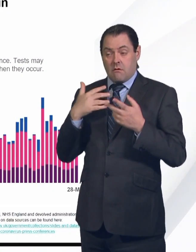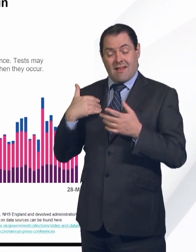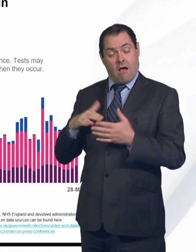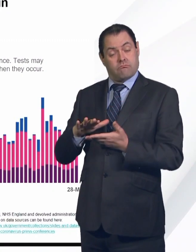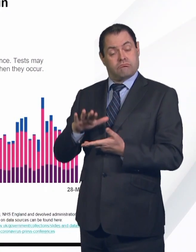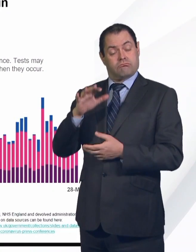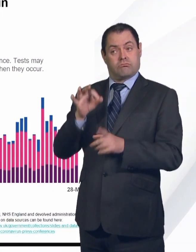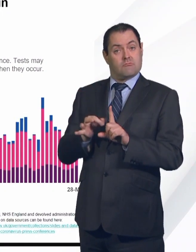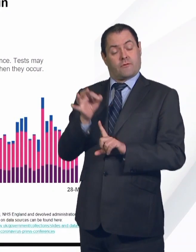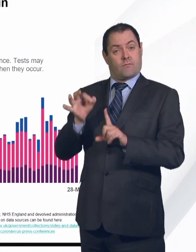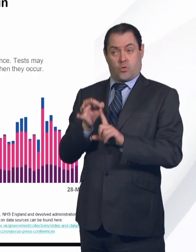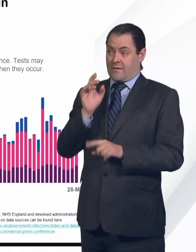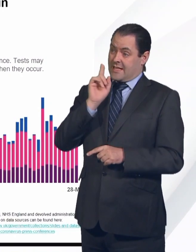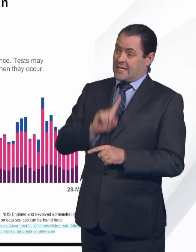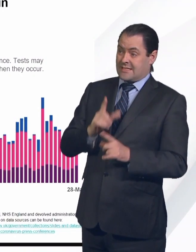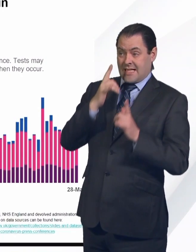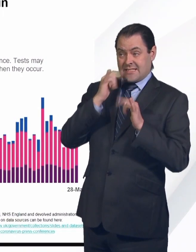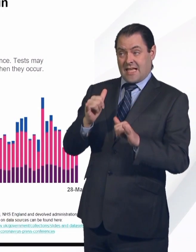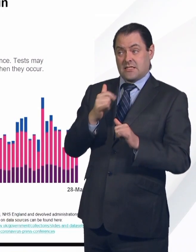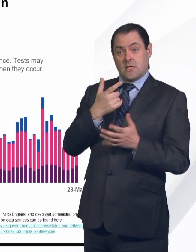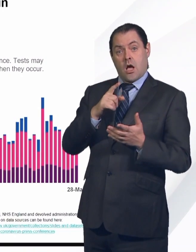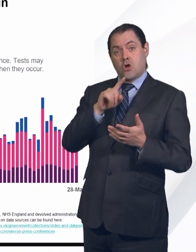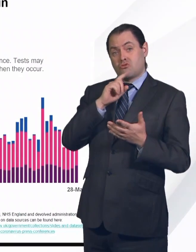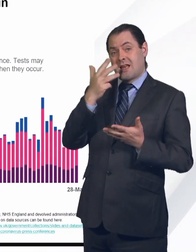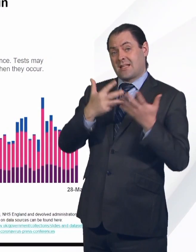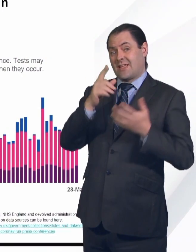progress. Yesterday, we carried out